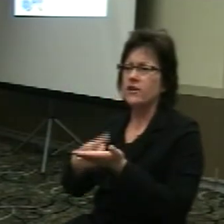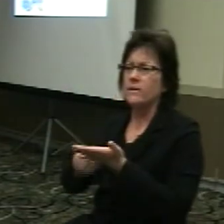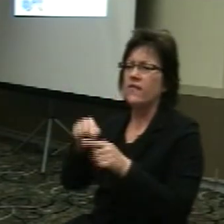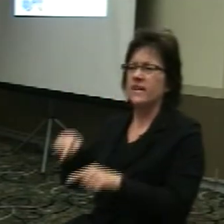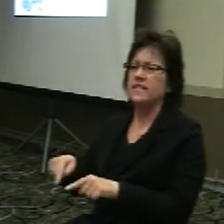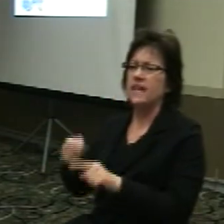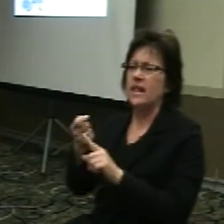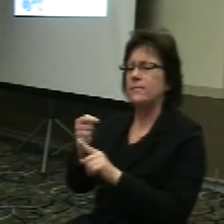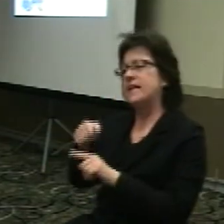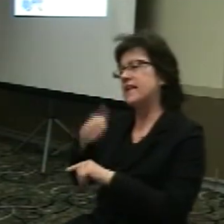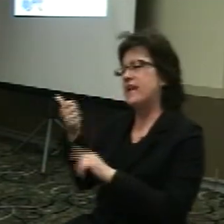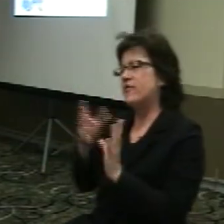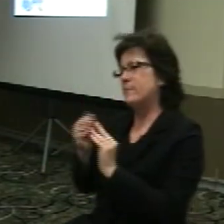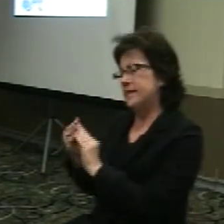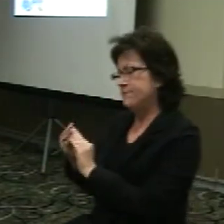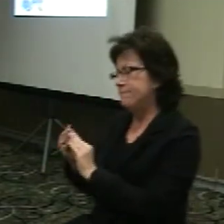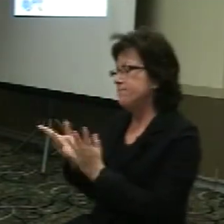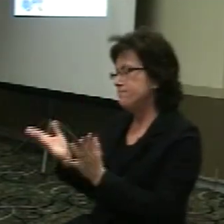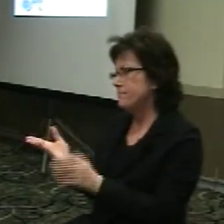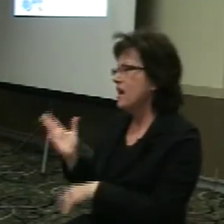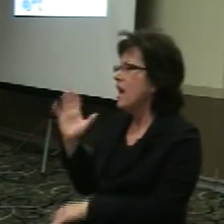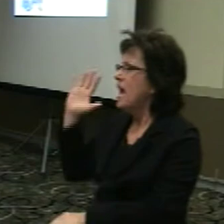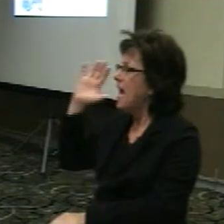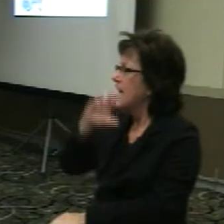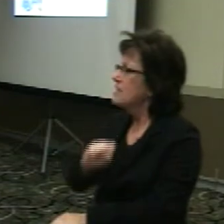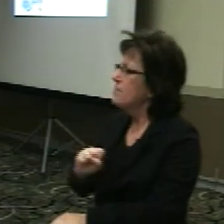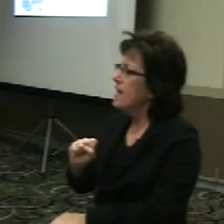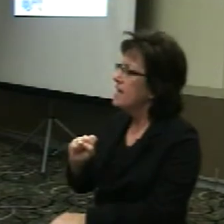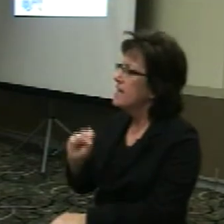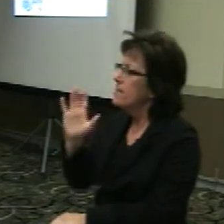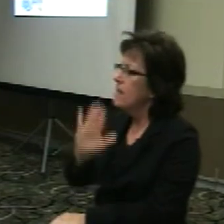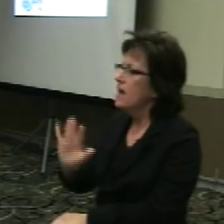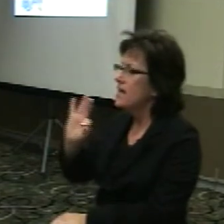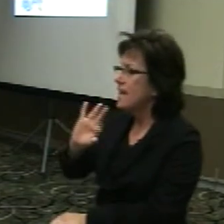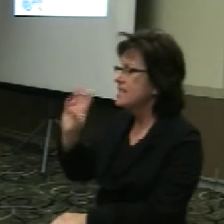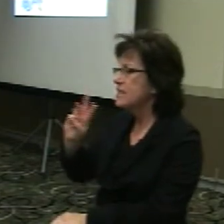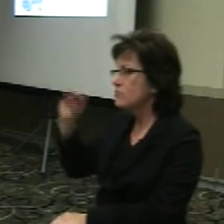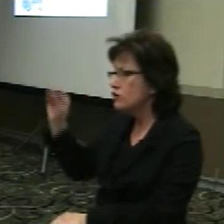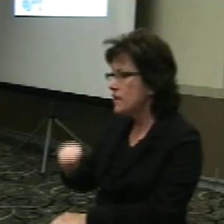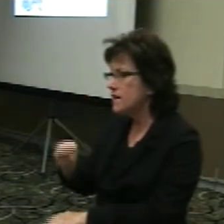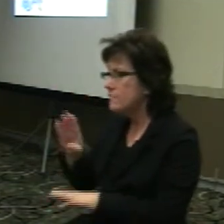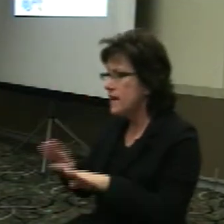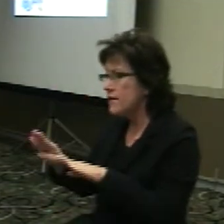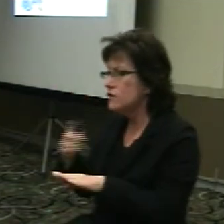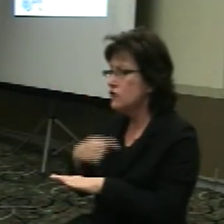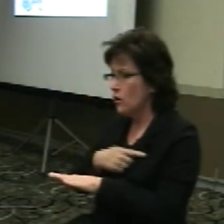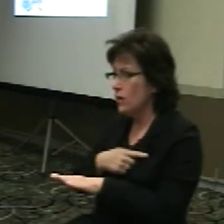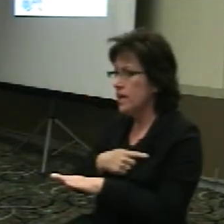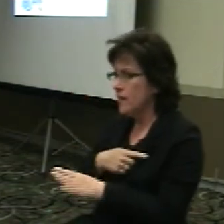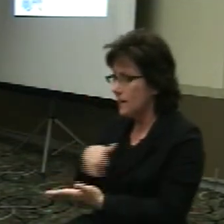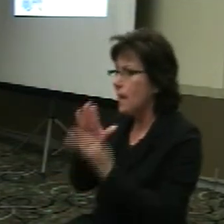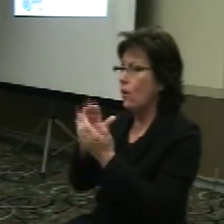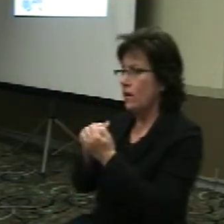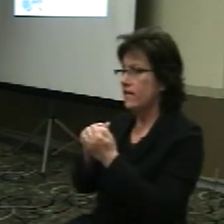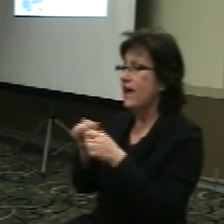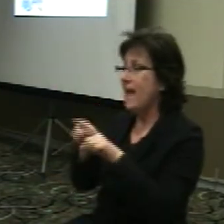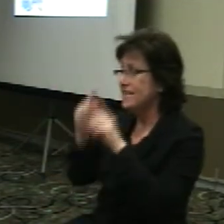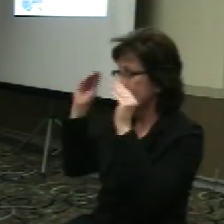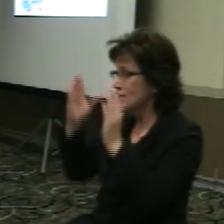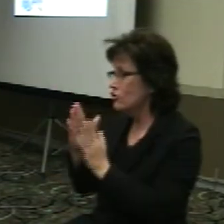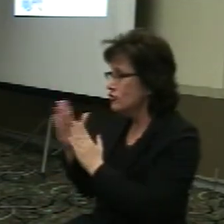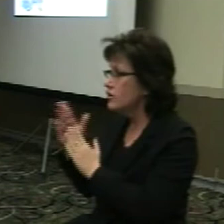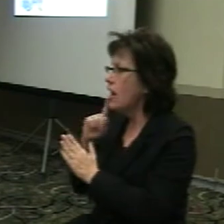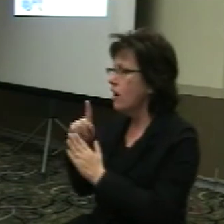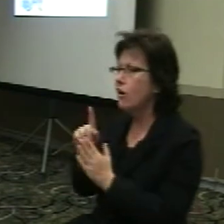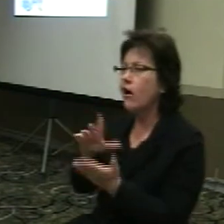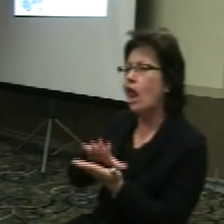One of the estimation is that about 96% of the behaviors that we deal with as teachers, as educators, are learned behaviors,